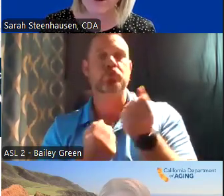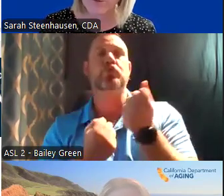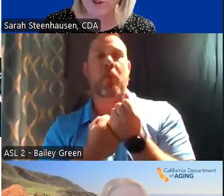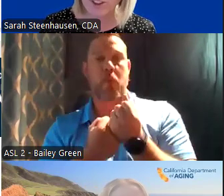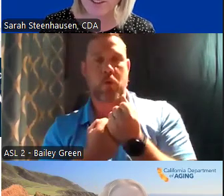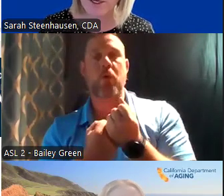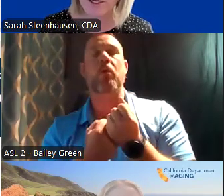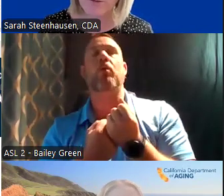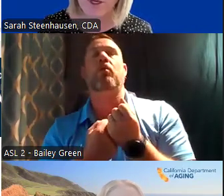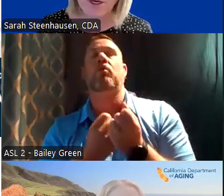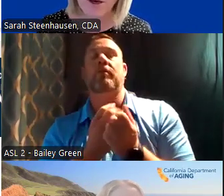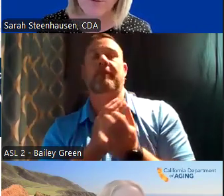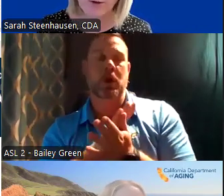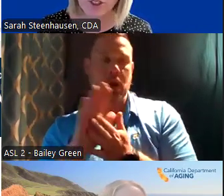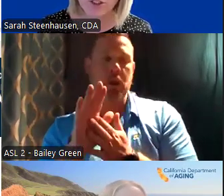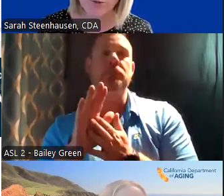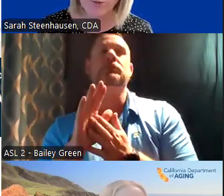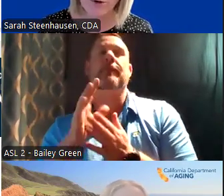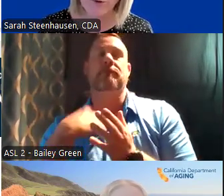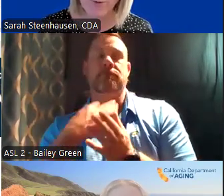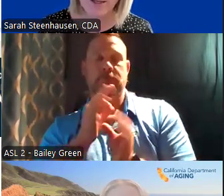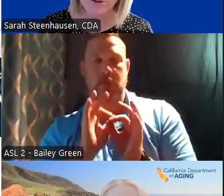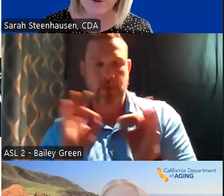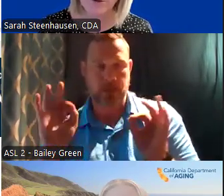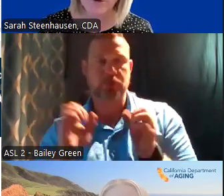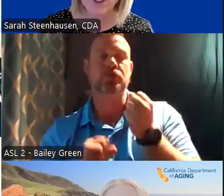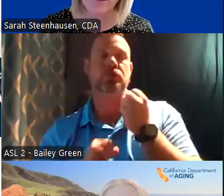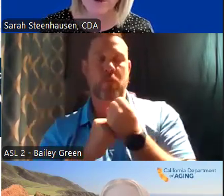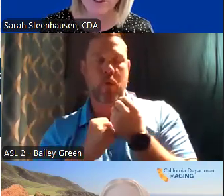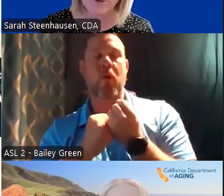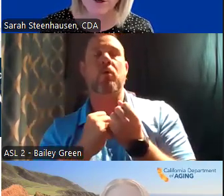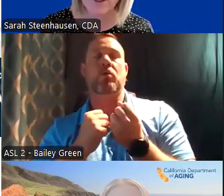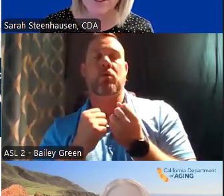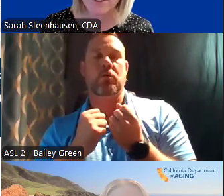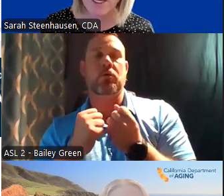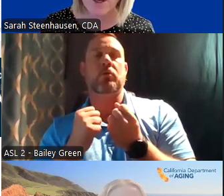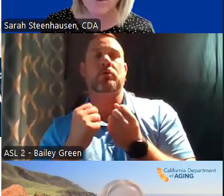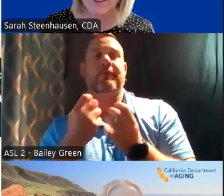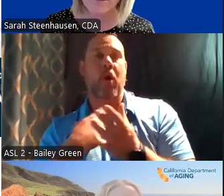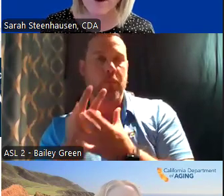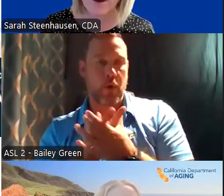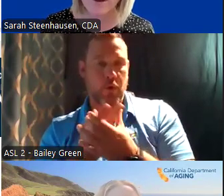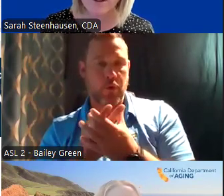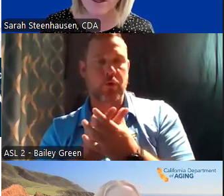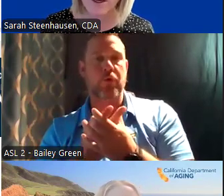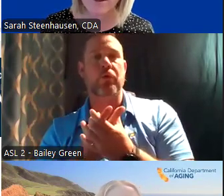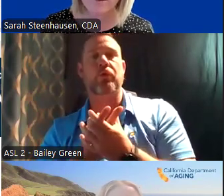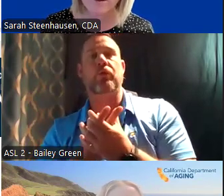We're very fortunate to have foundation support from our Master Plan for Aging Foundation partners. We've